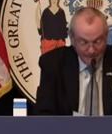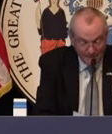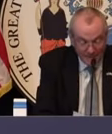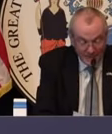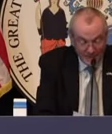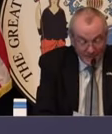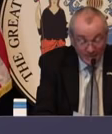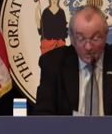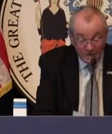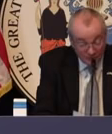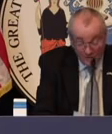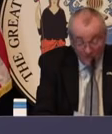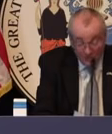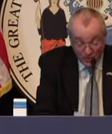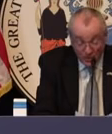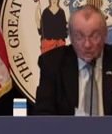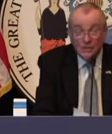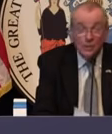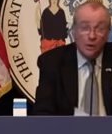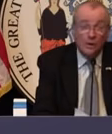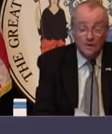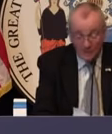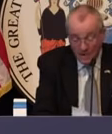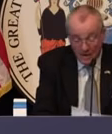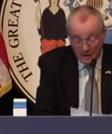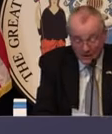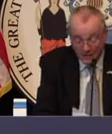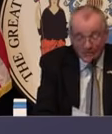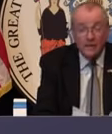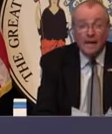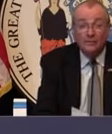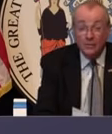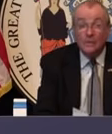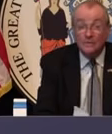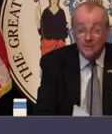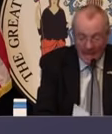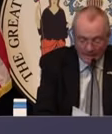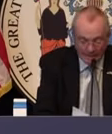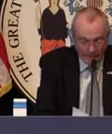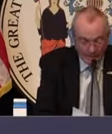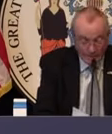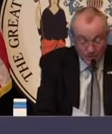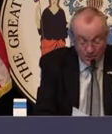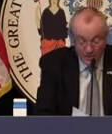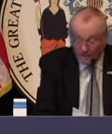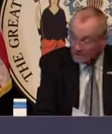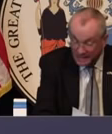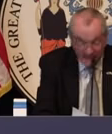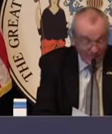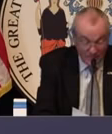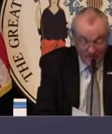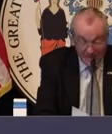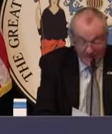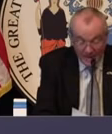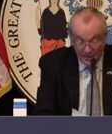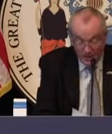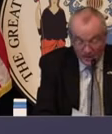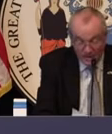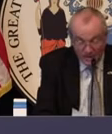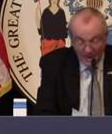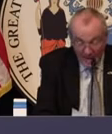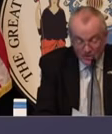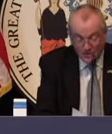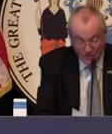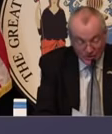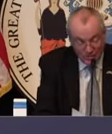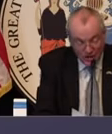half-staff. But as I've said before, only you all have the power to save lives, and you have done that. Judy and Tina and Pat and I can